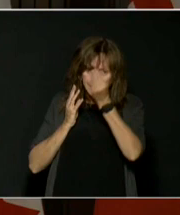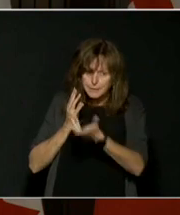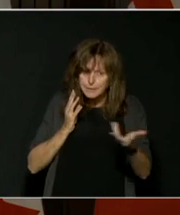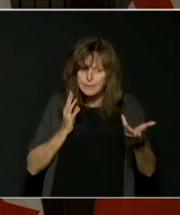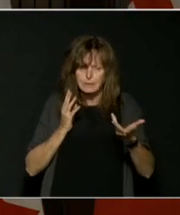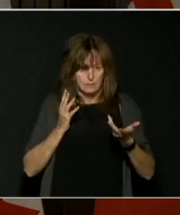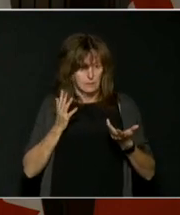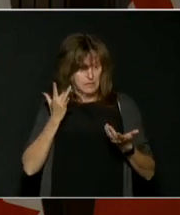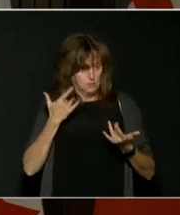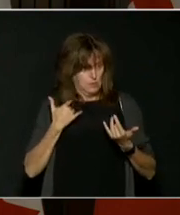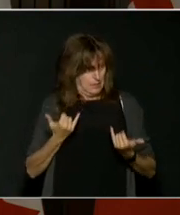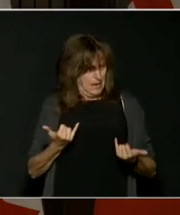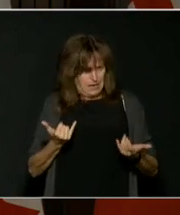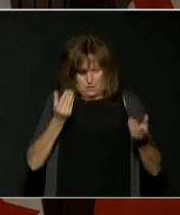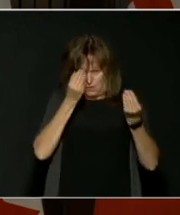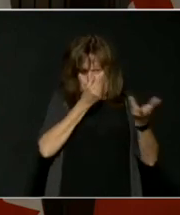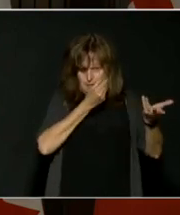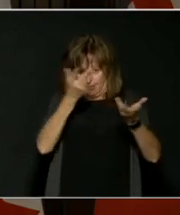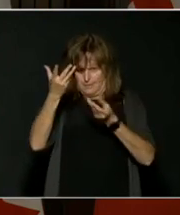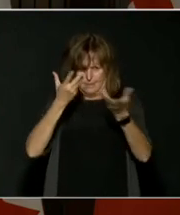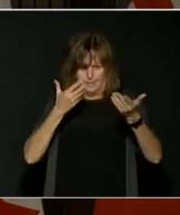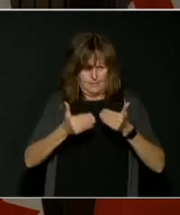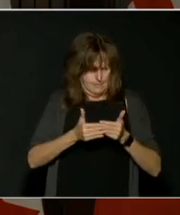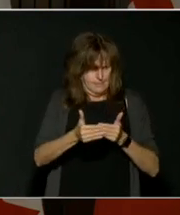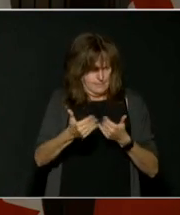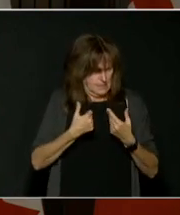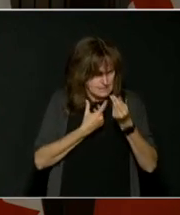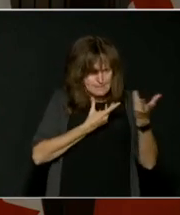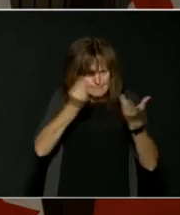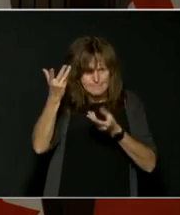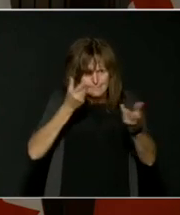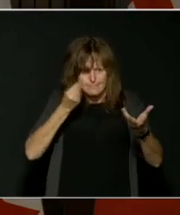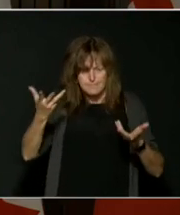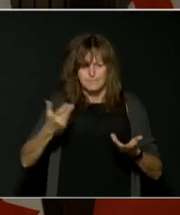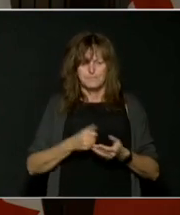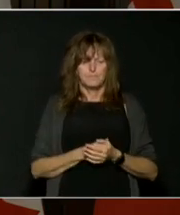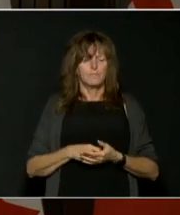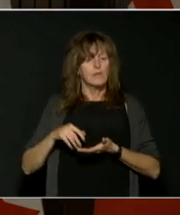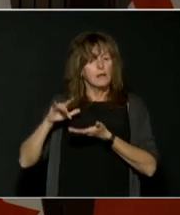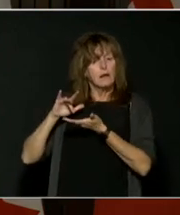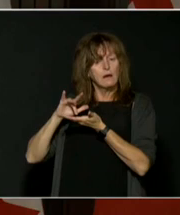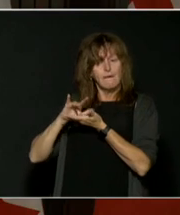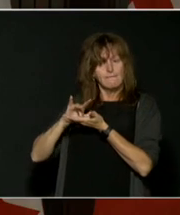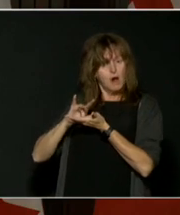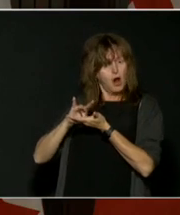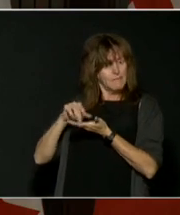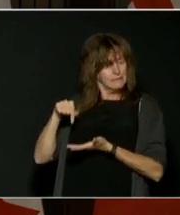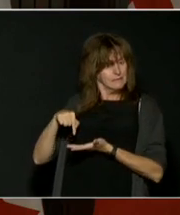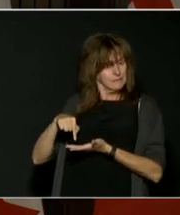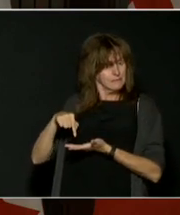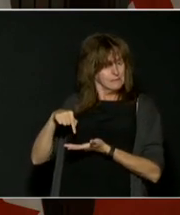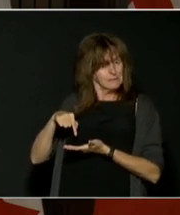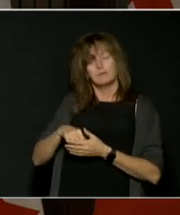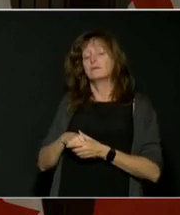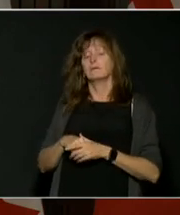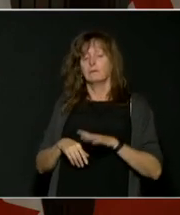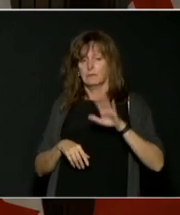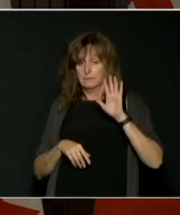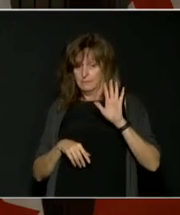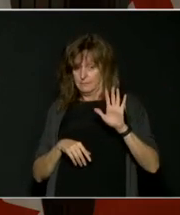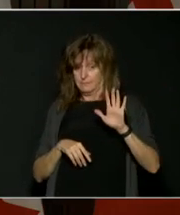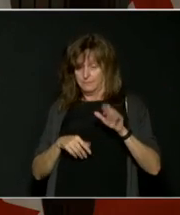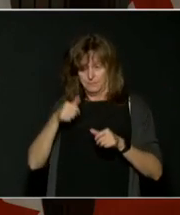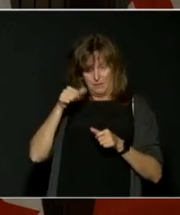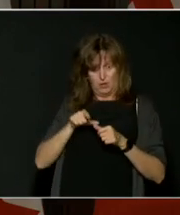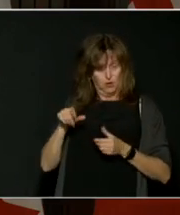field in the next little while. In terms of the pharmacies, I would go back again to the comments that Dr. Yaffe made at the beginning.